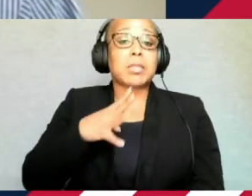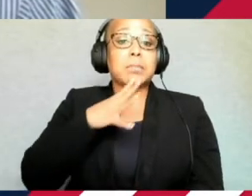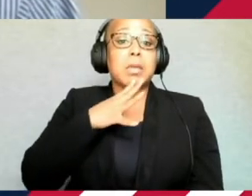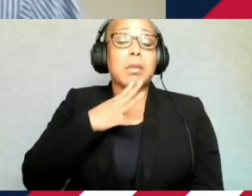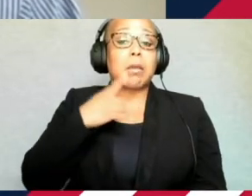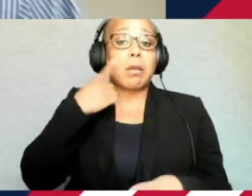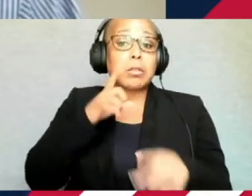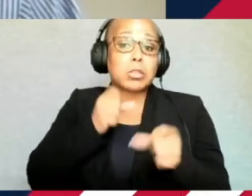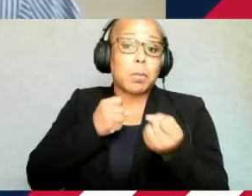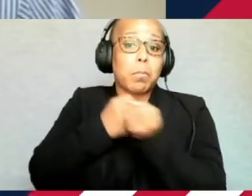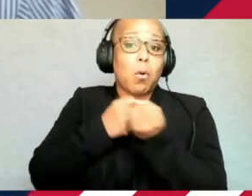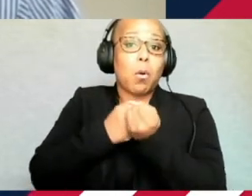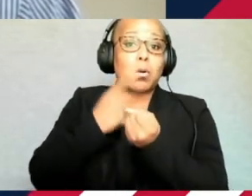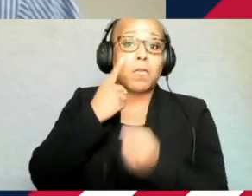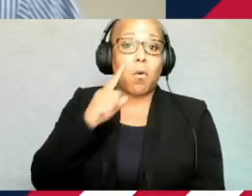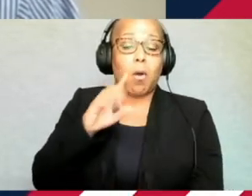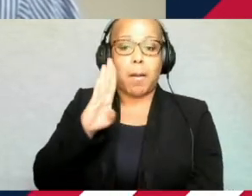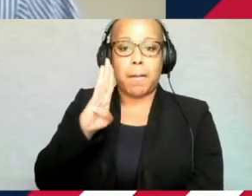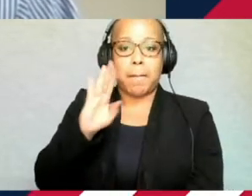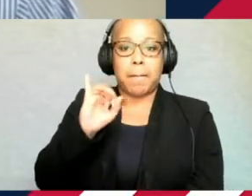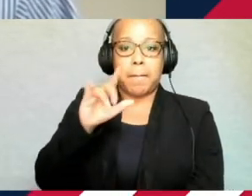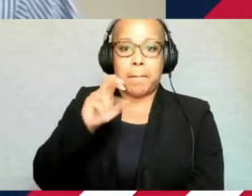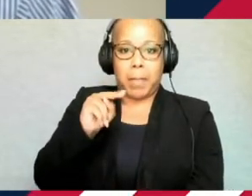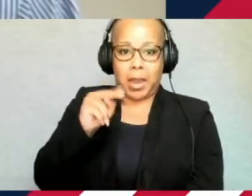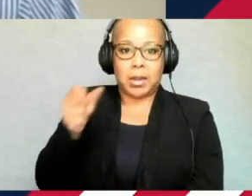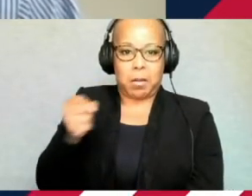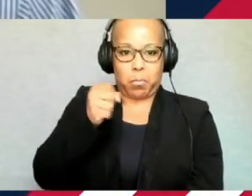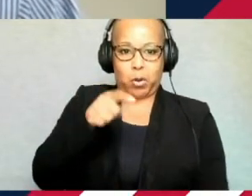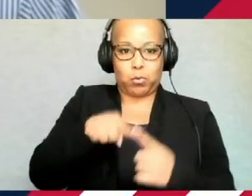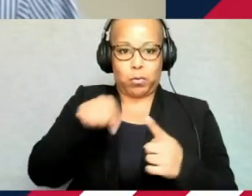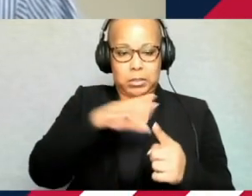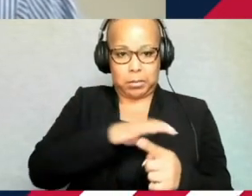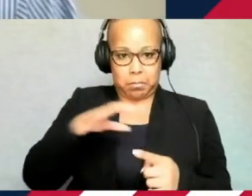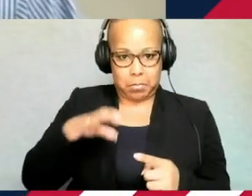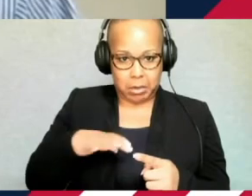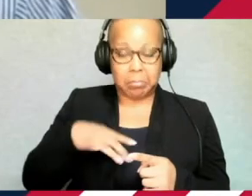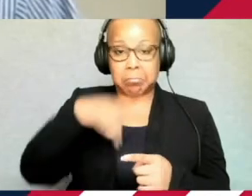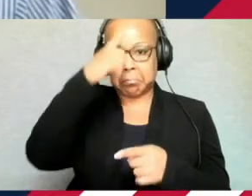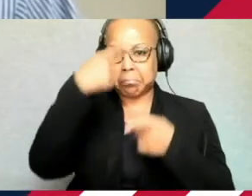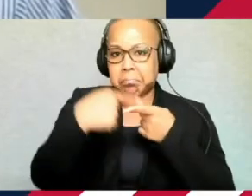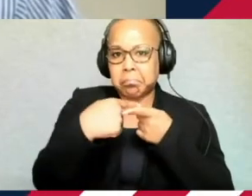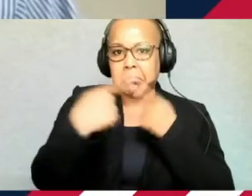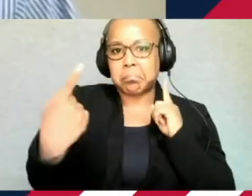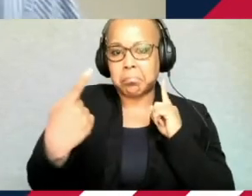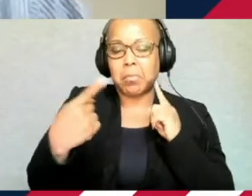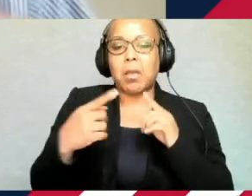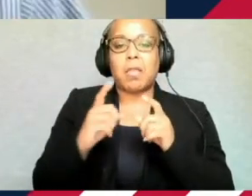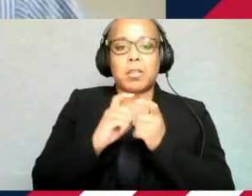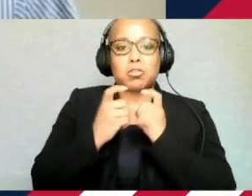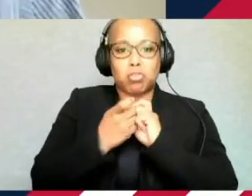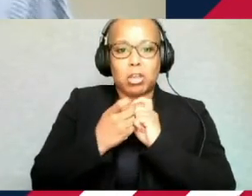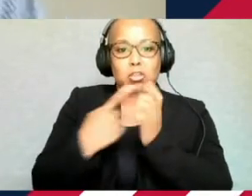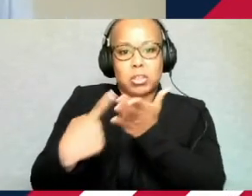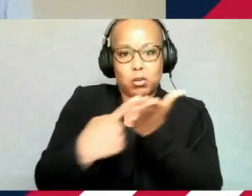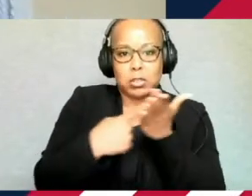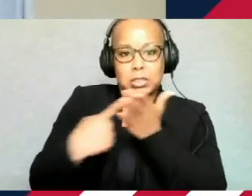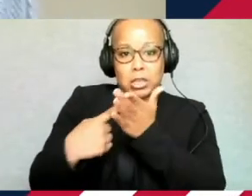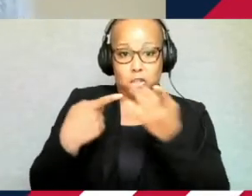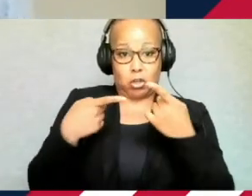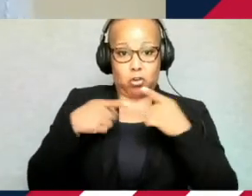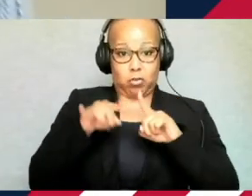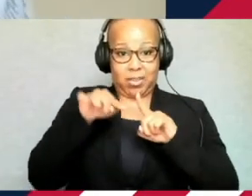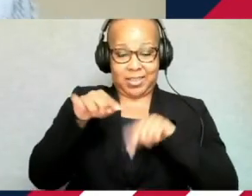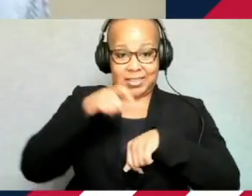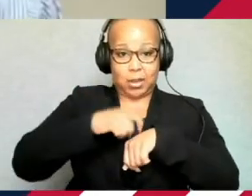of Joe Biden and as a Biden appointee to this committee. I oppose the charter changes under discussion. During this cycle, for the